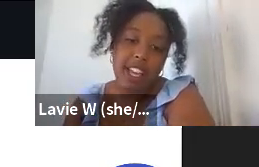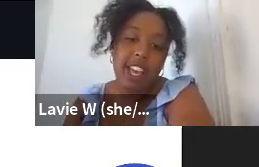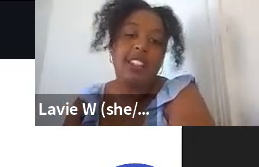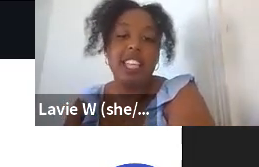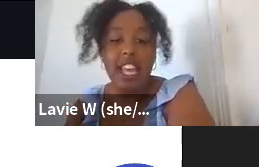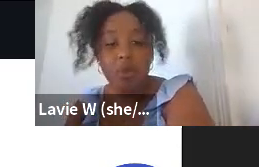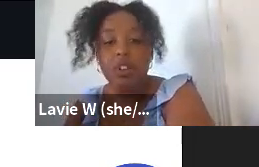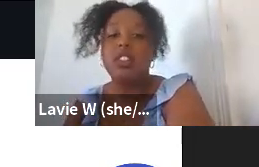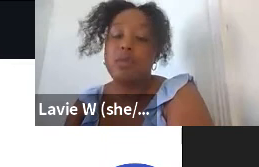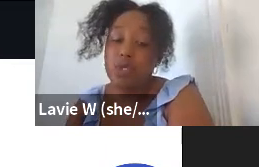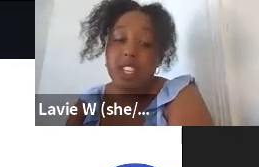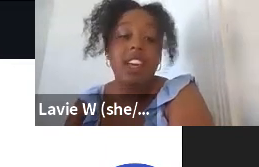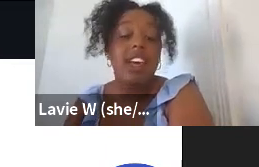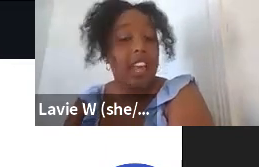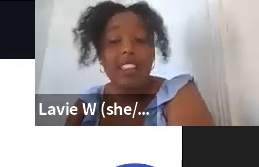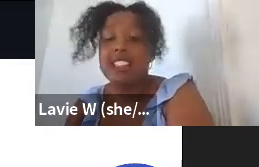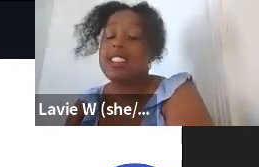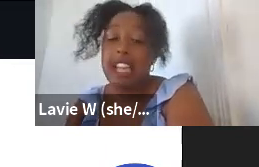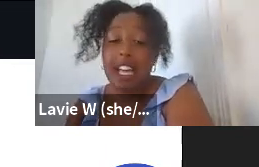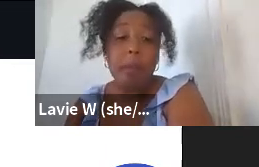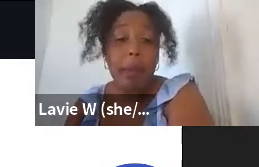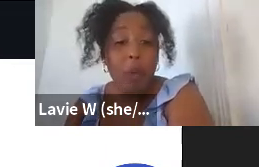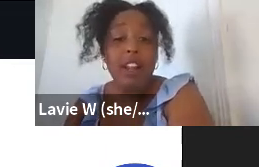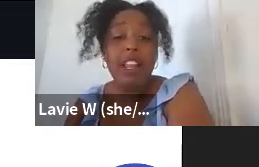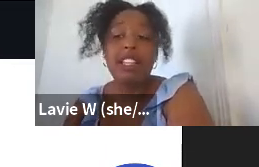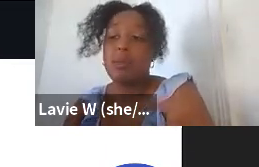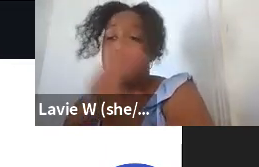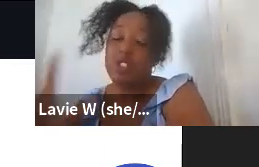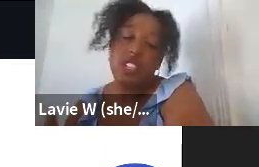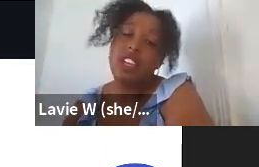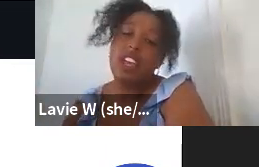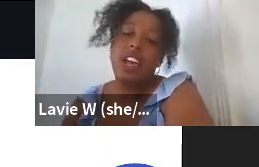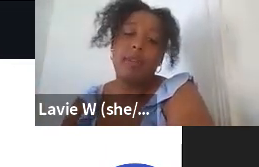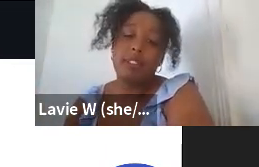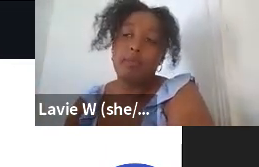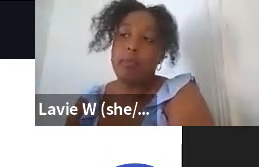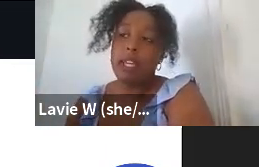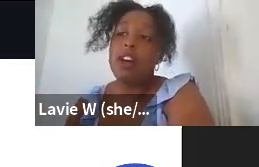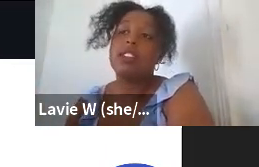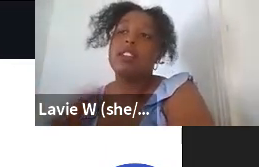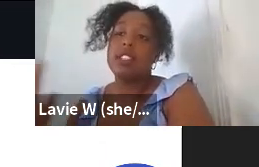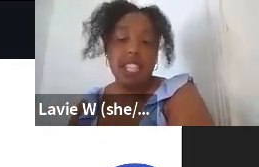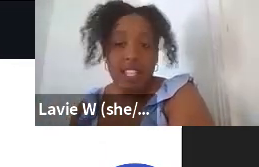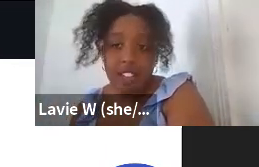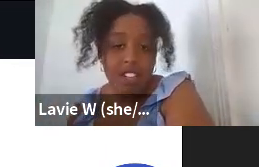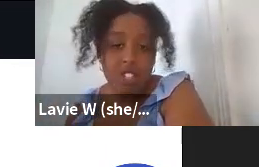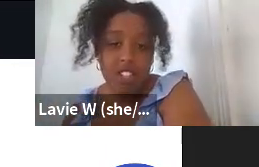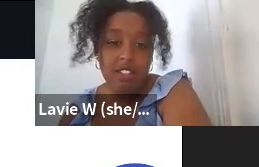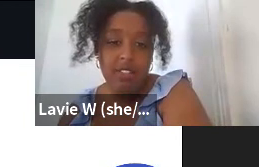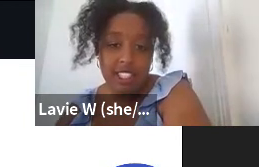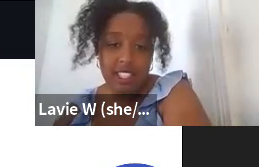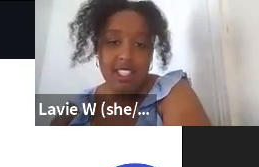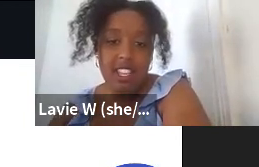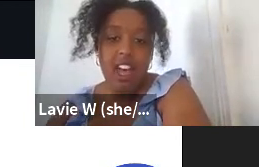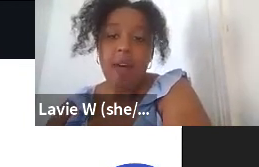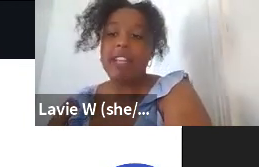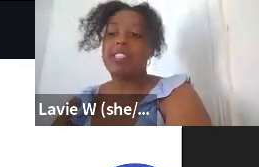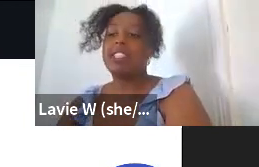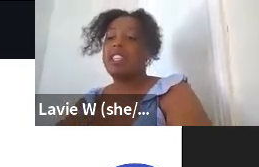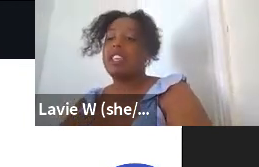use Black styles and the N-word in their music. Yeah, that's a big one, and it's emerging because of the technological